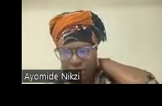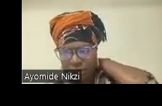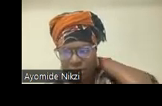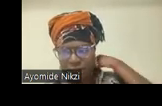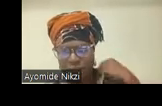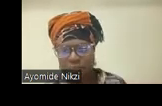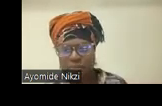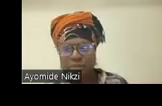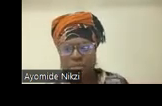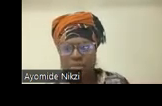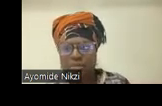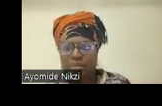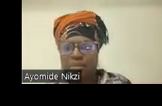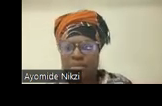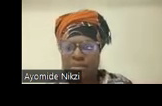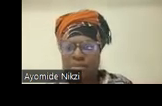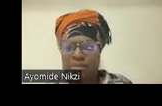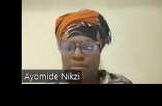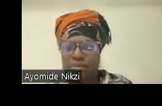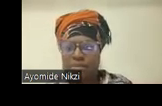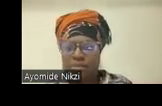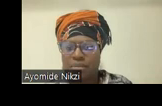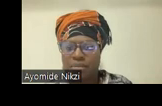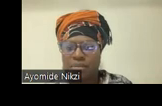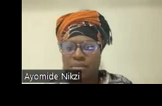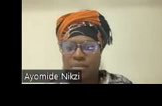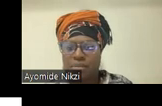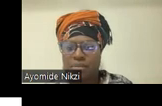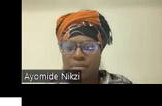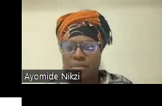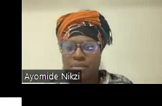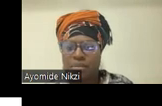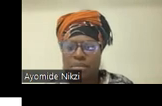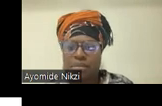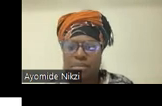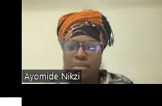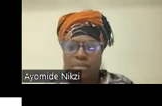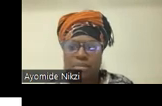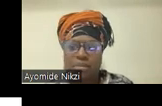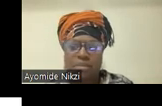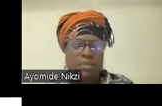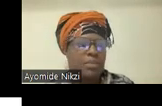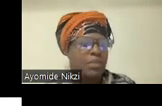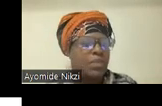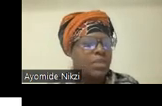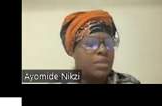that oversight bodies not keep secrets for law enforcement.